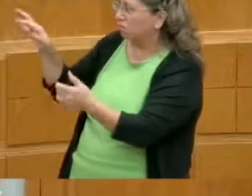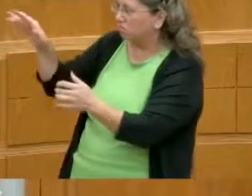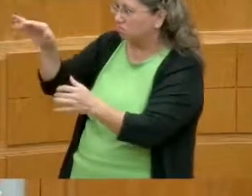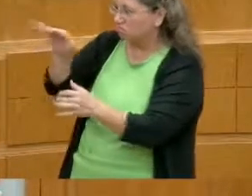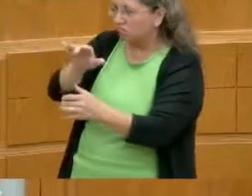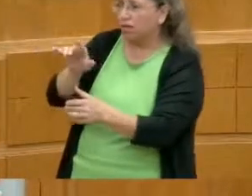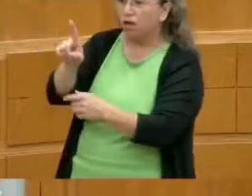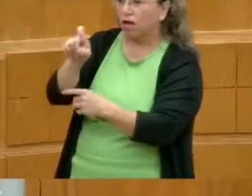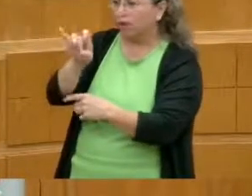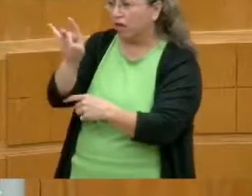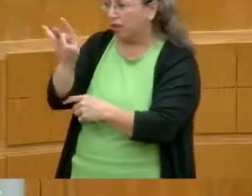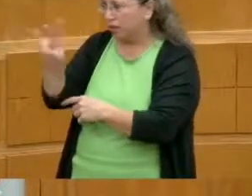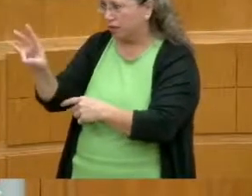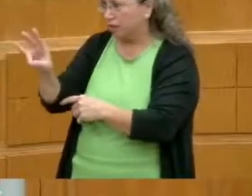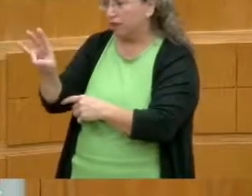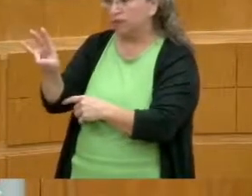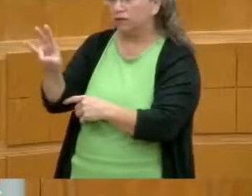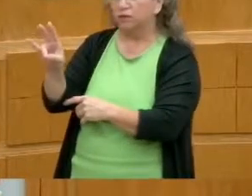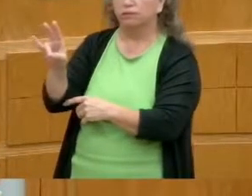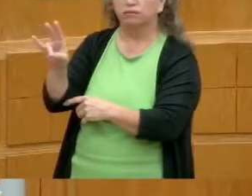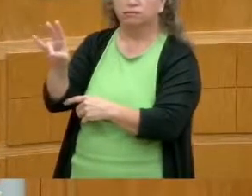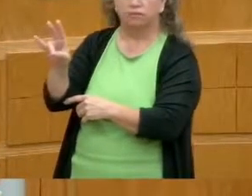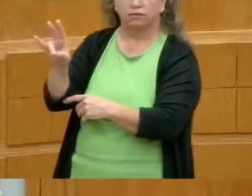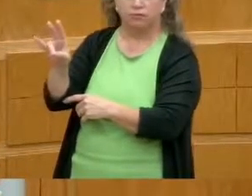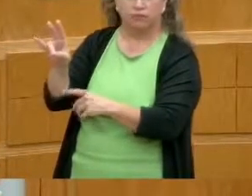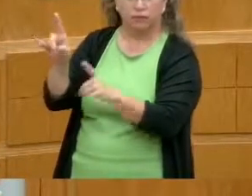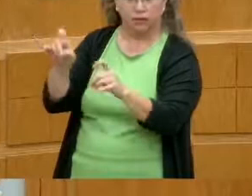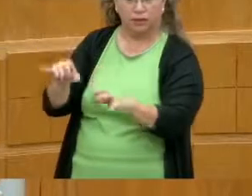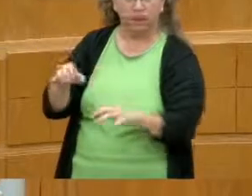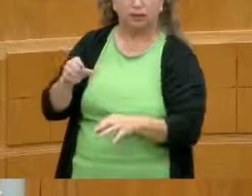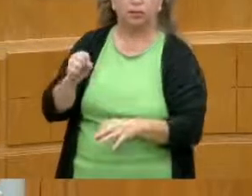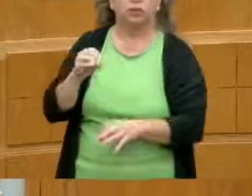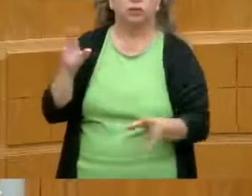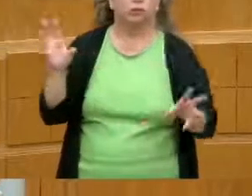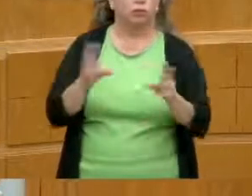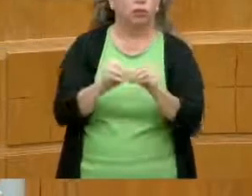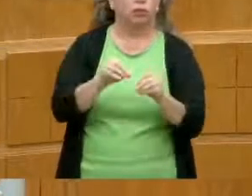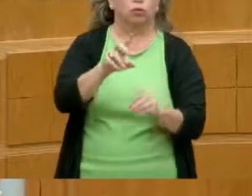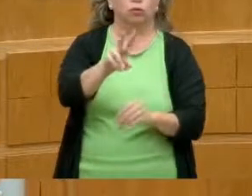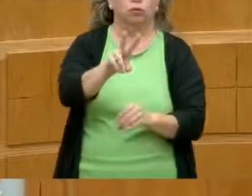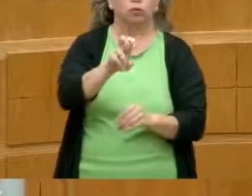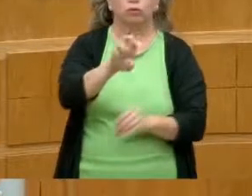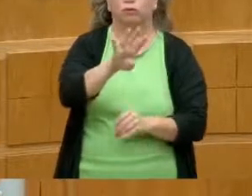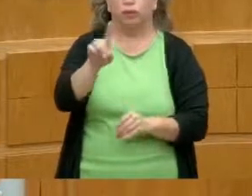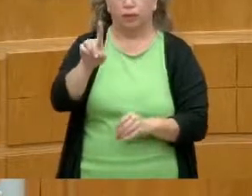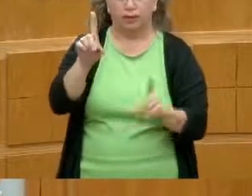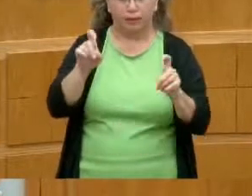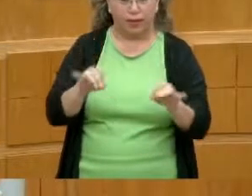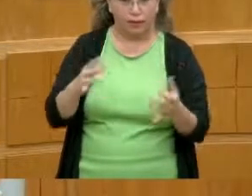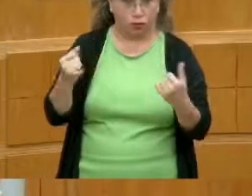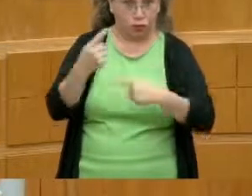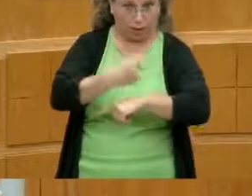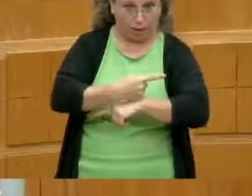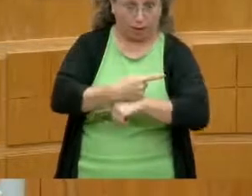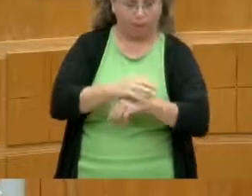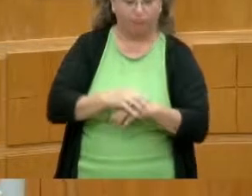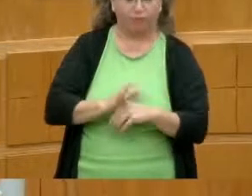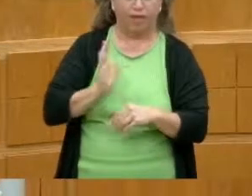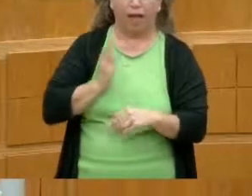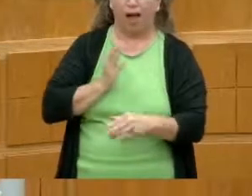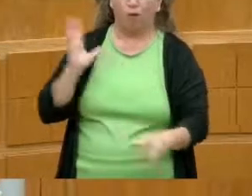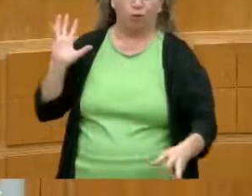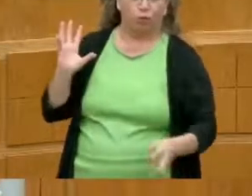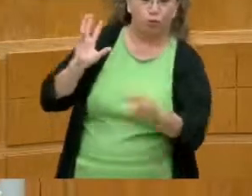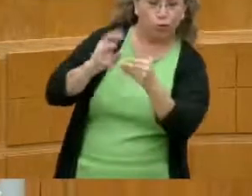tests performed for them. So a total of 241 tests performed today. So our running total since we have been tracking this is